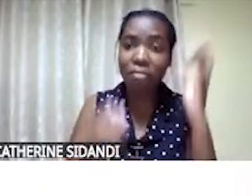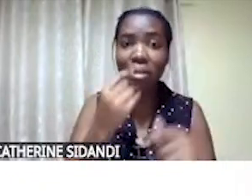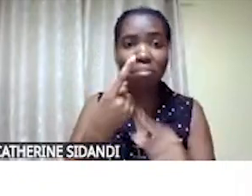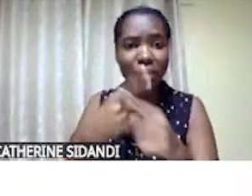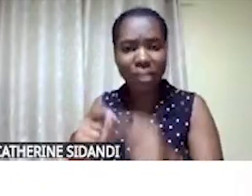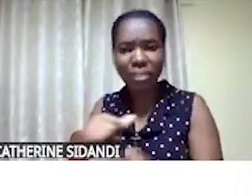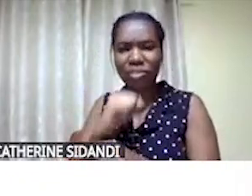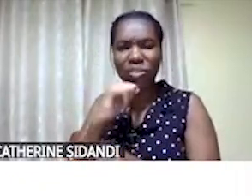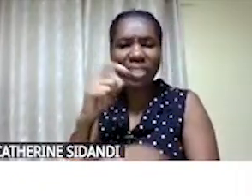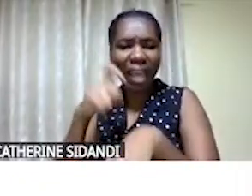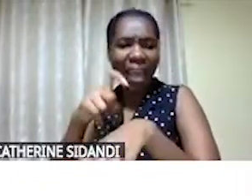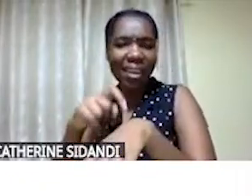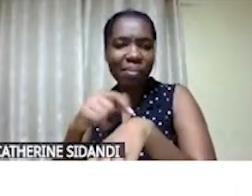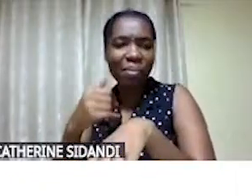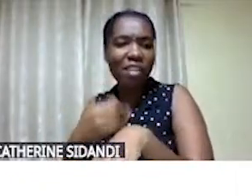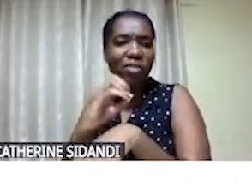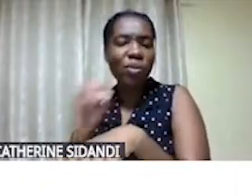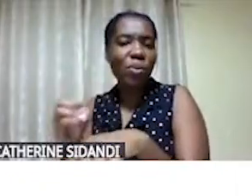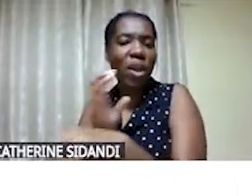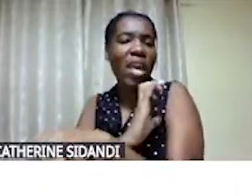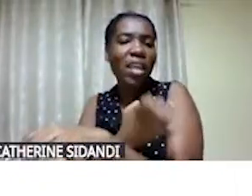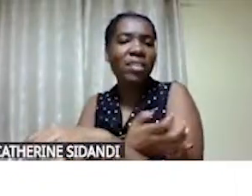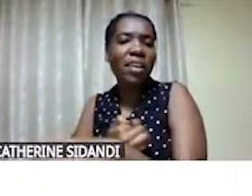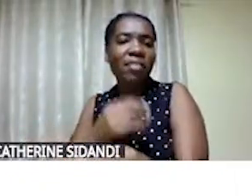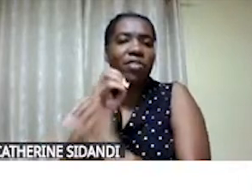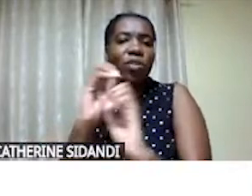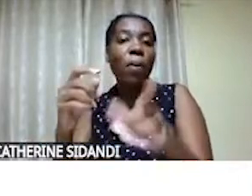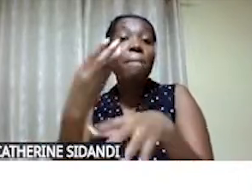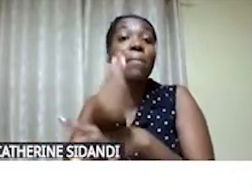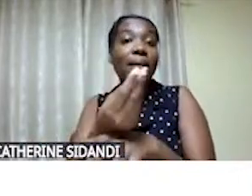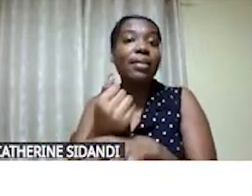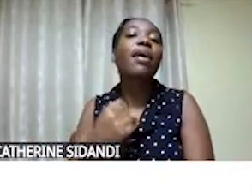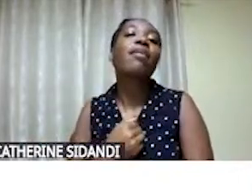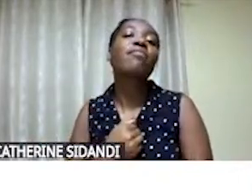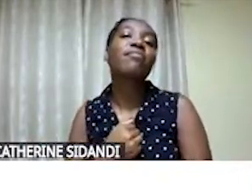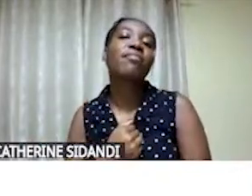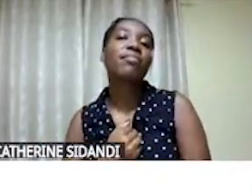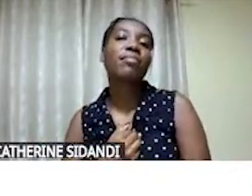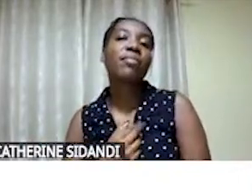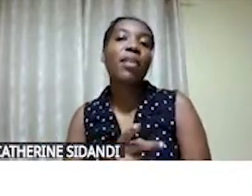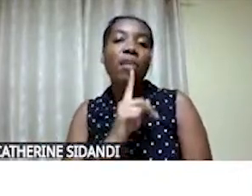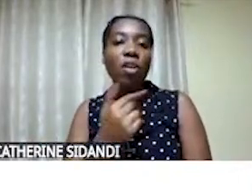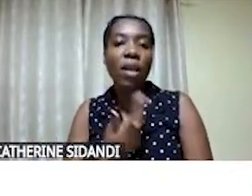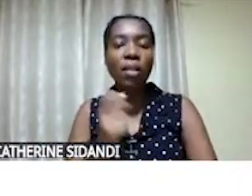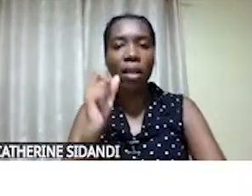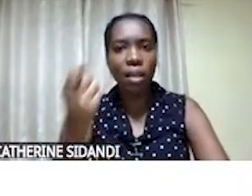or I don't have the energy to be there, but I have the money. So in just understanding that you can do an